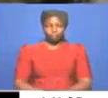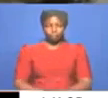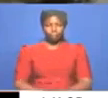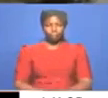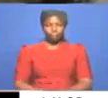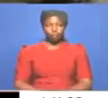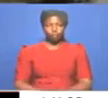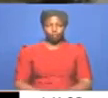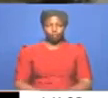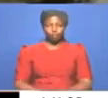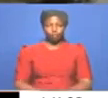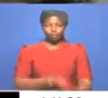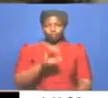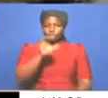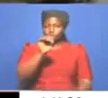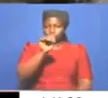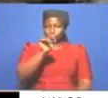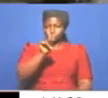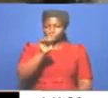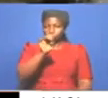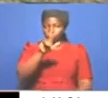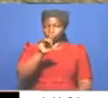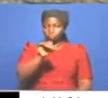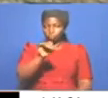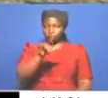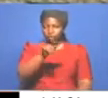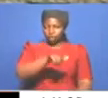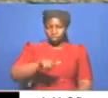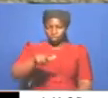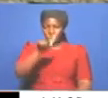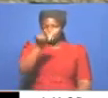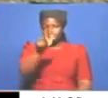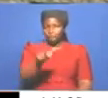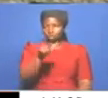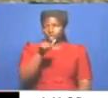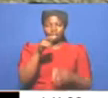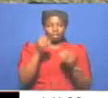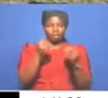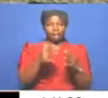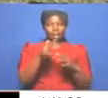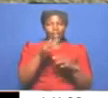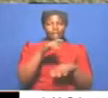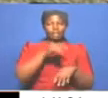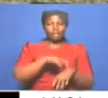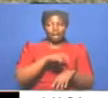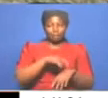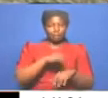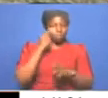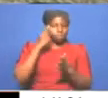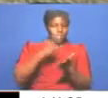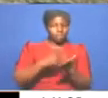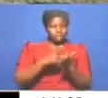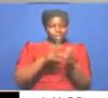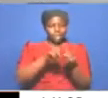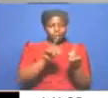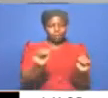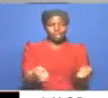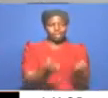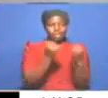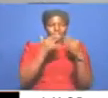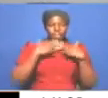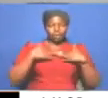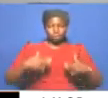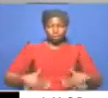According to Okero, a local resident who in many occasions witnessed and retrieved the bodies from the